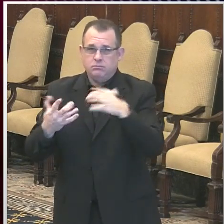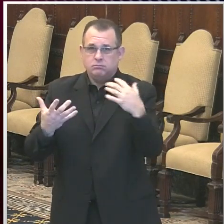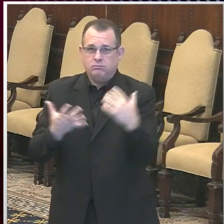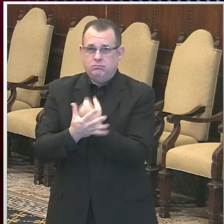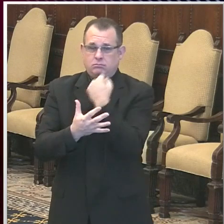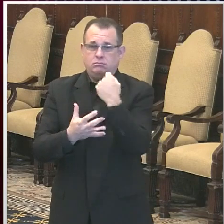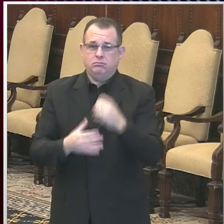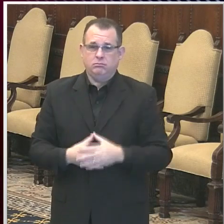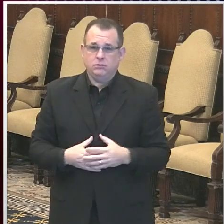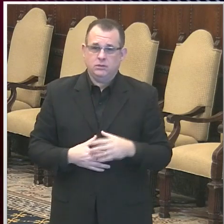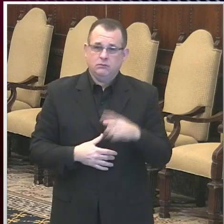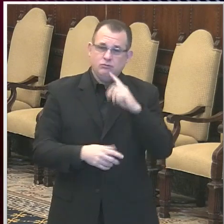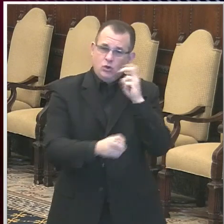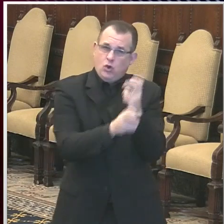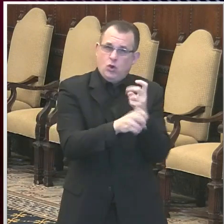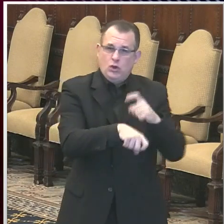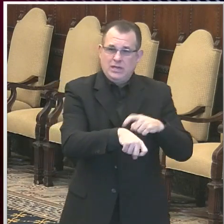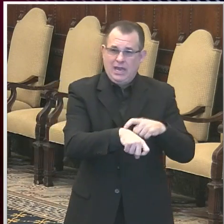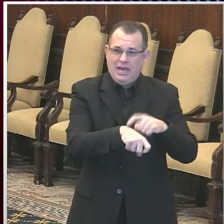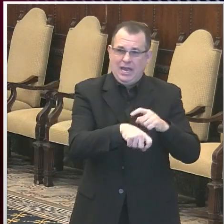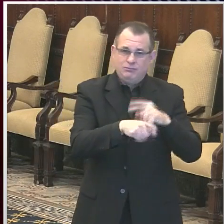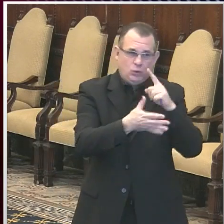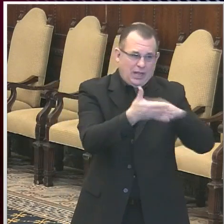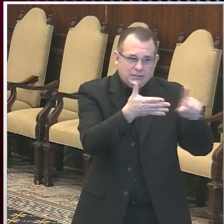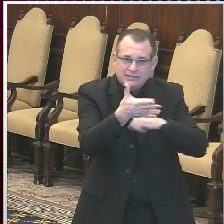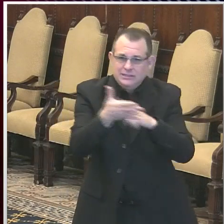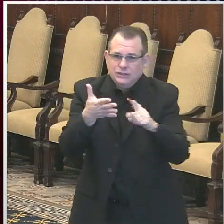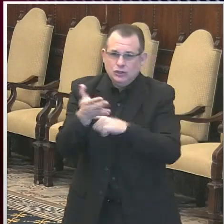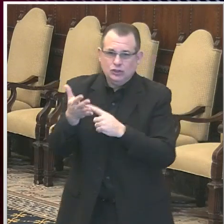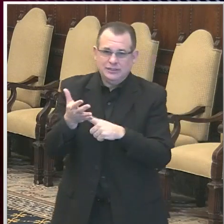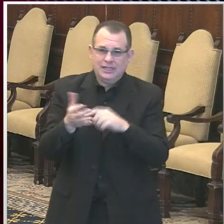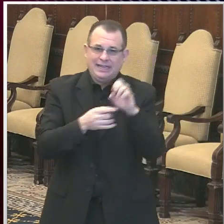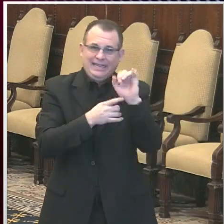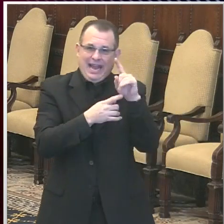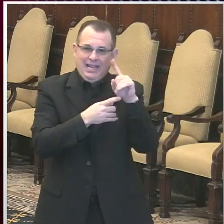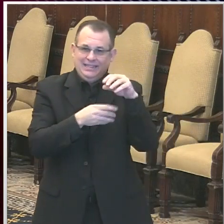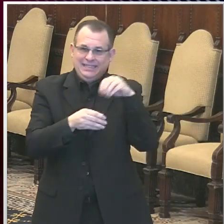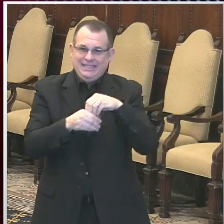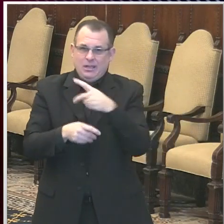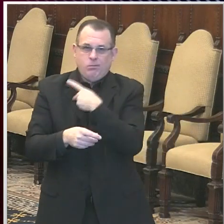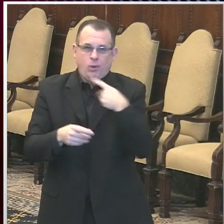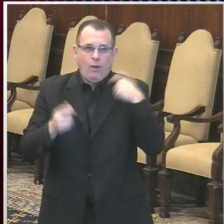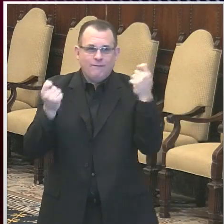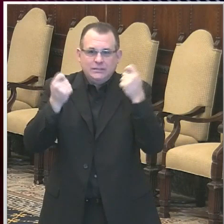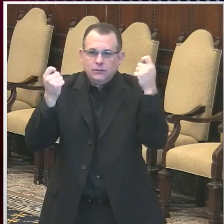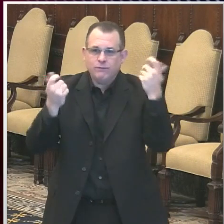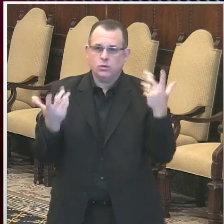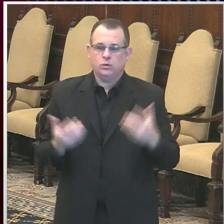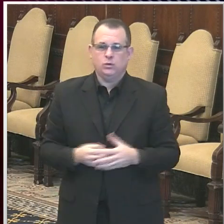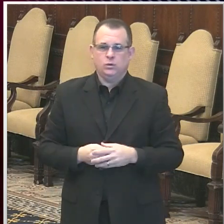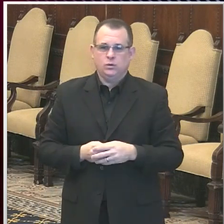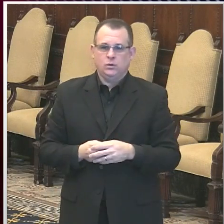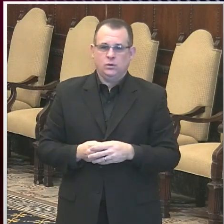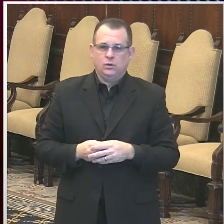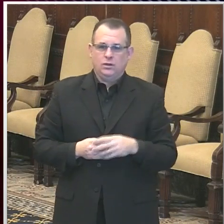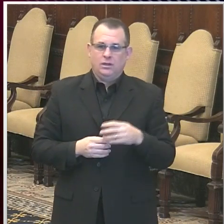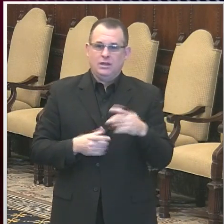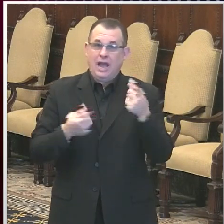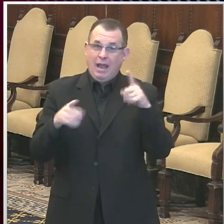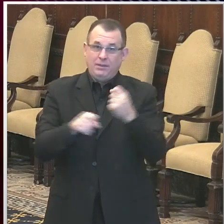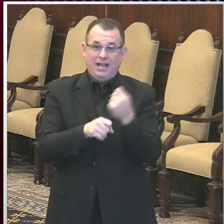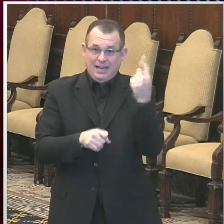tough decision to cancel the Philly Eid in the Park Festival, the city's largest Eid convening. Last year,